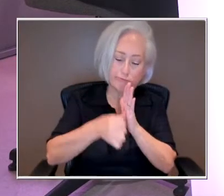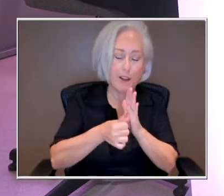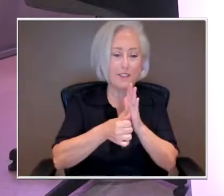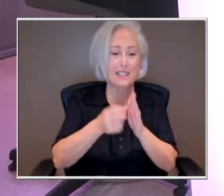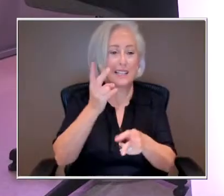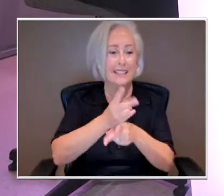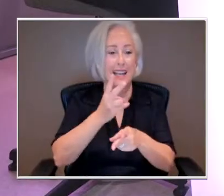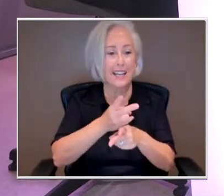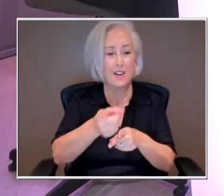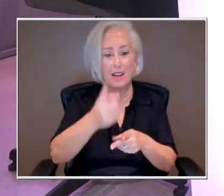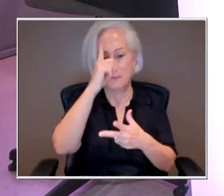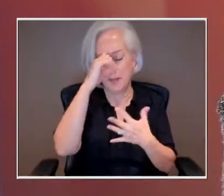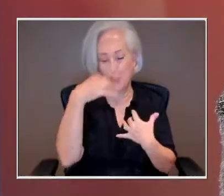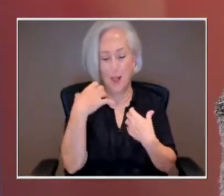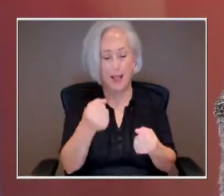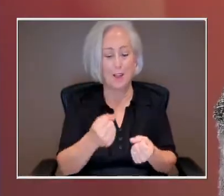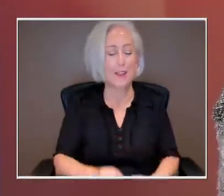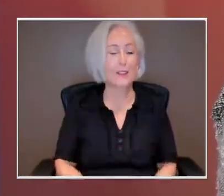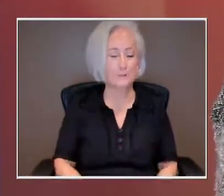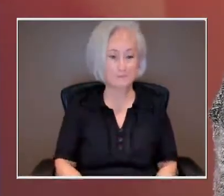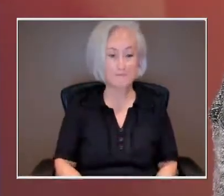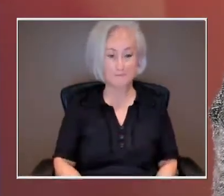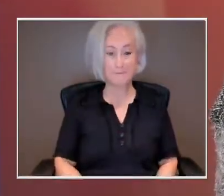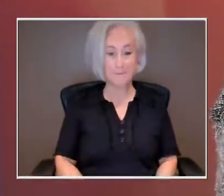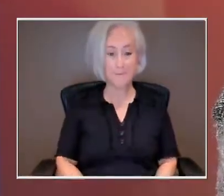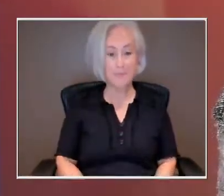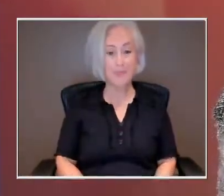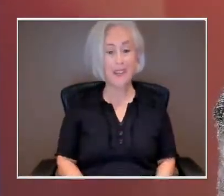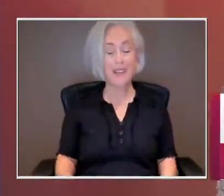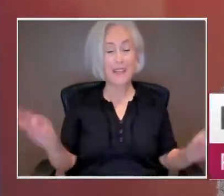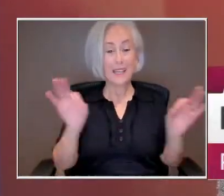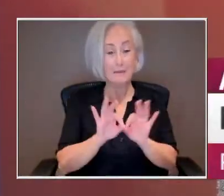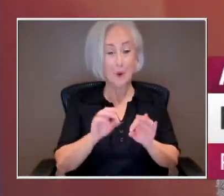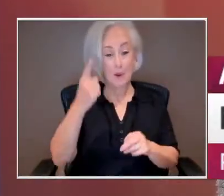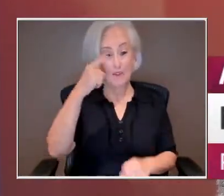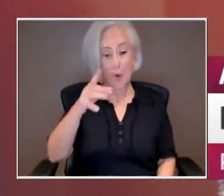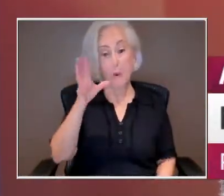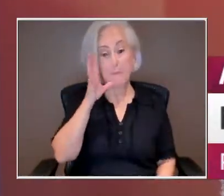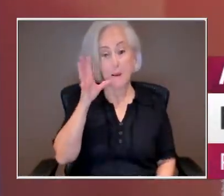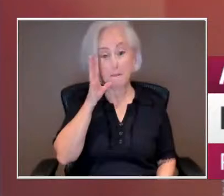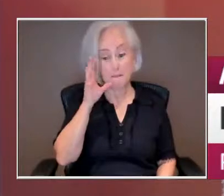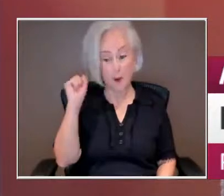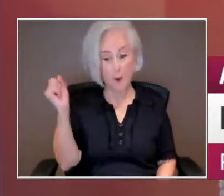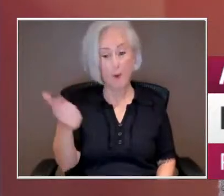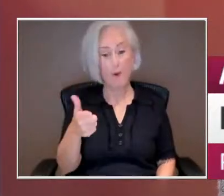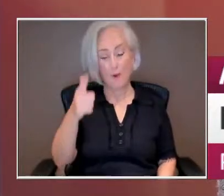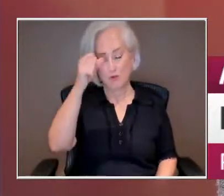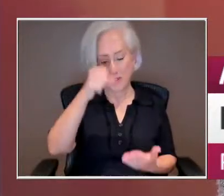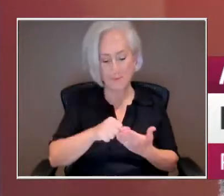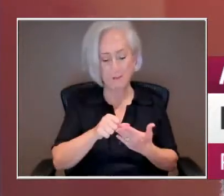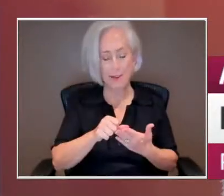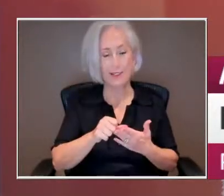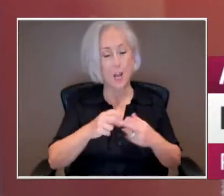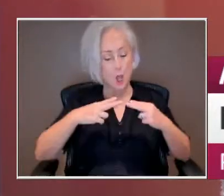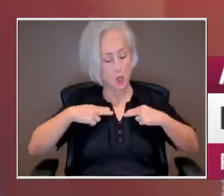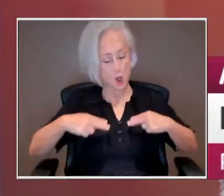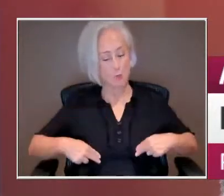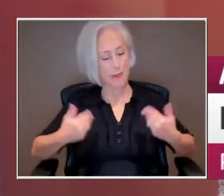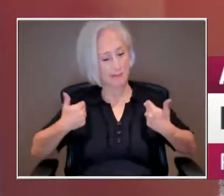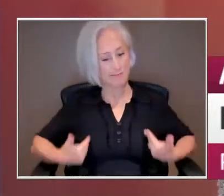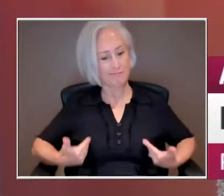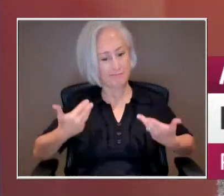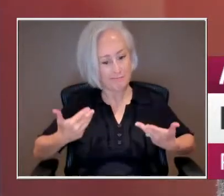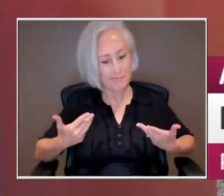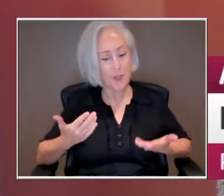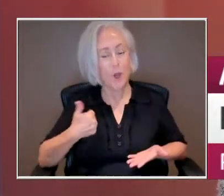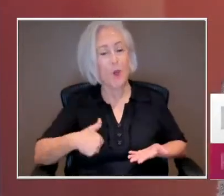health. Yeah, I think it's just very important for us moms to remember that we are human beings and that we have